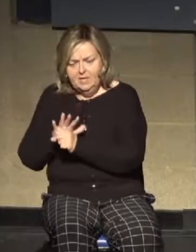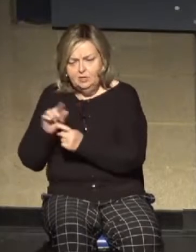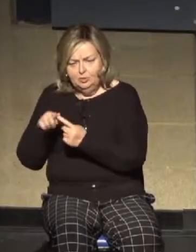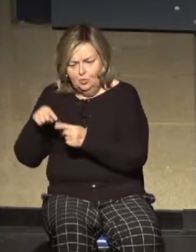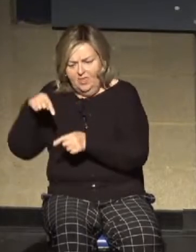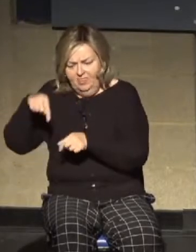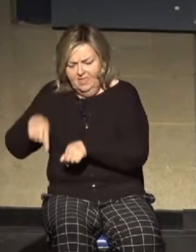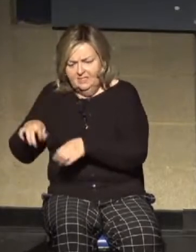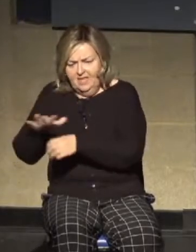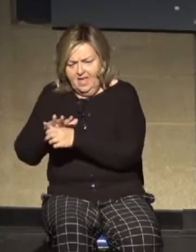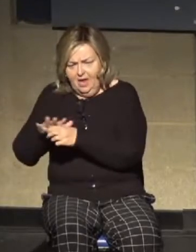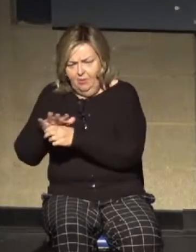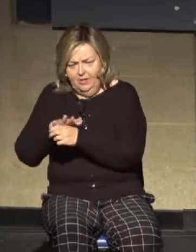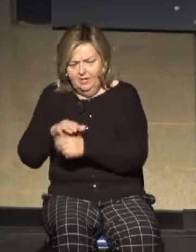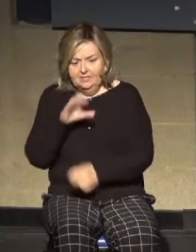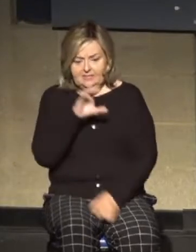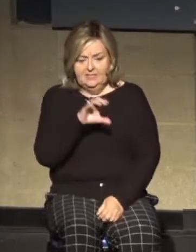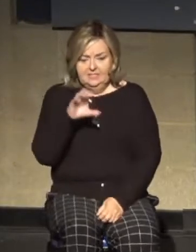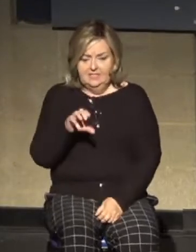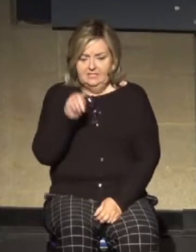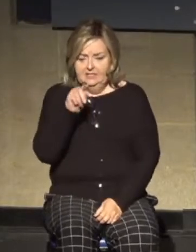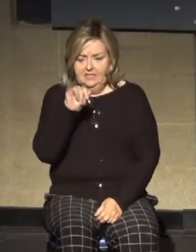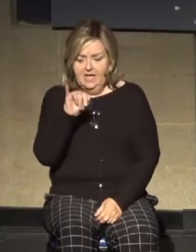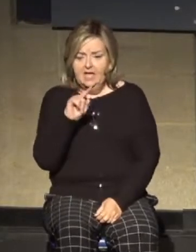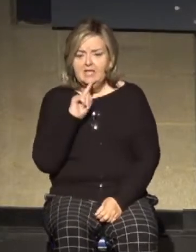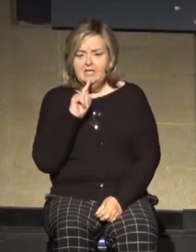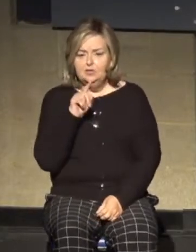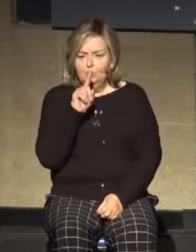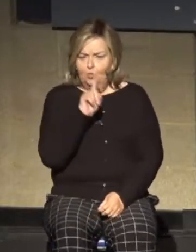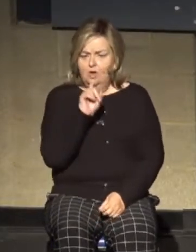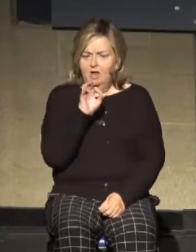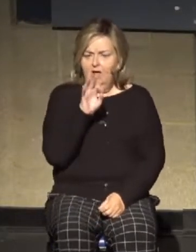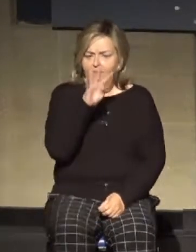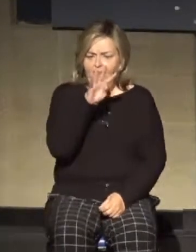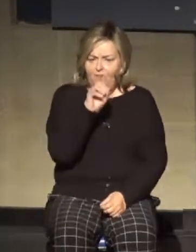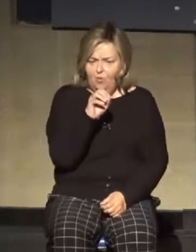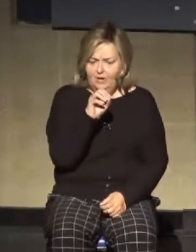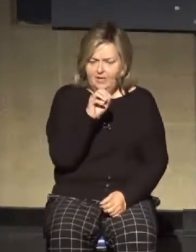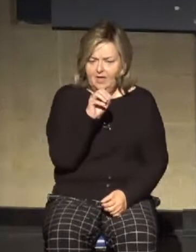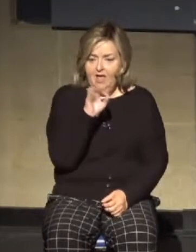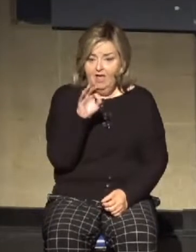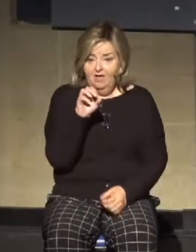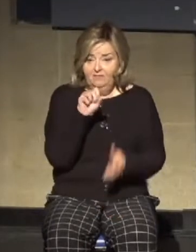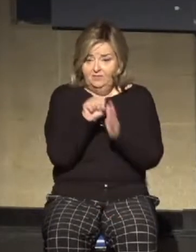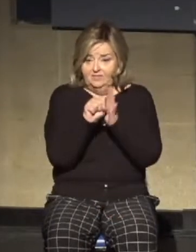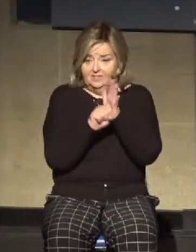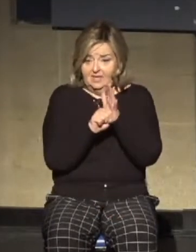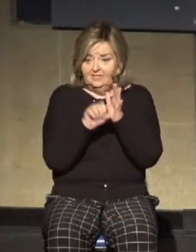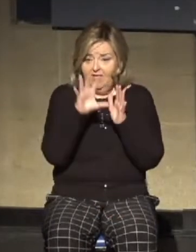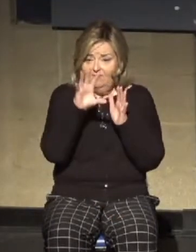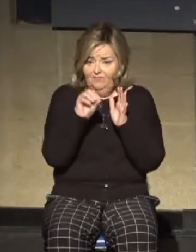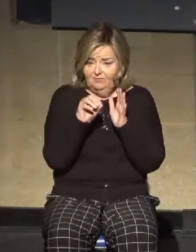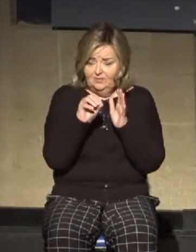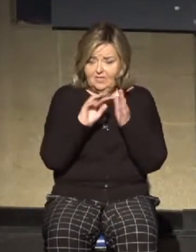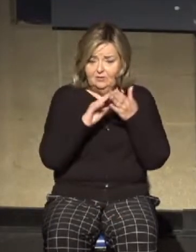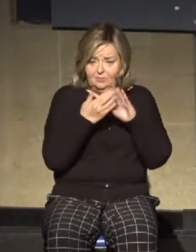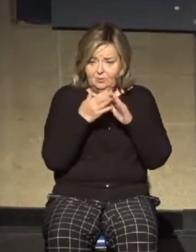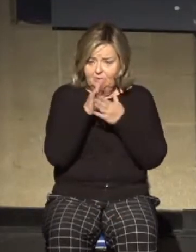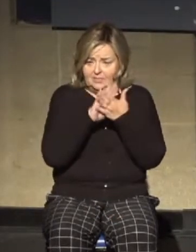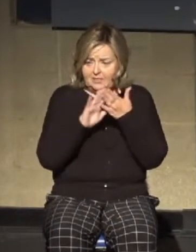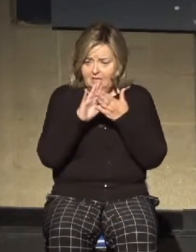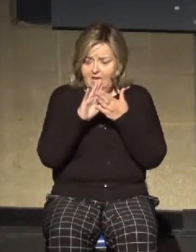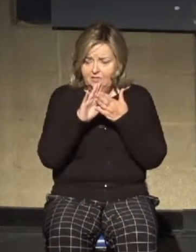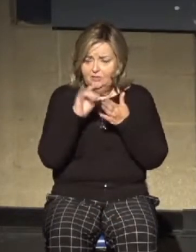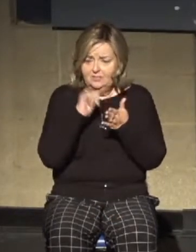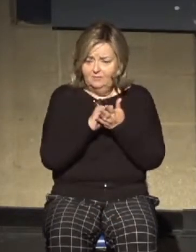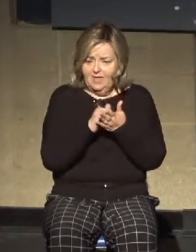In fact, Caldwell Community College is one of 40 of the state's 58 community colleges that serve at least one rural county.